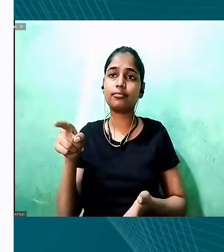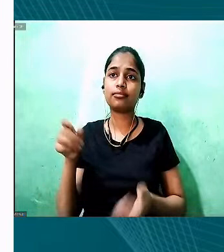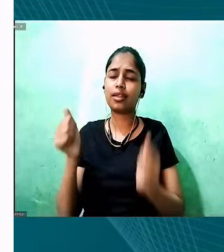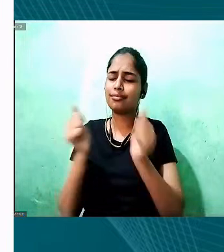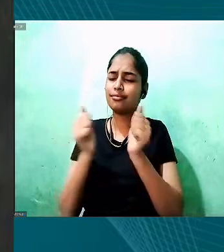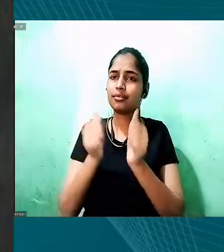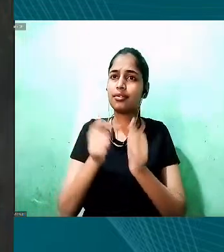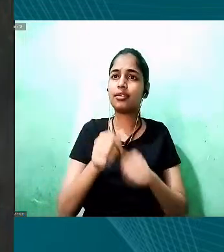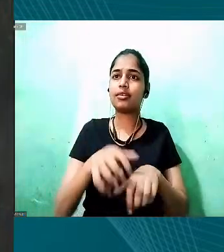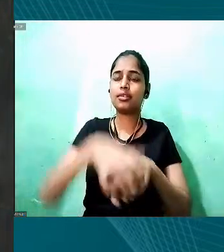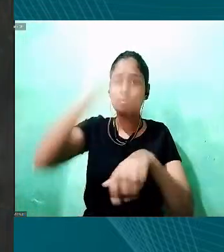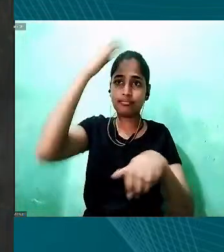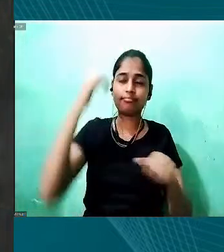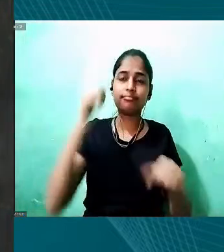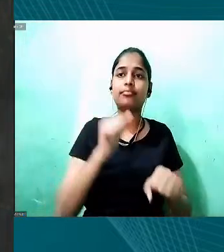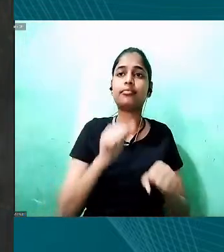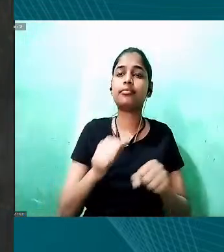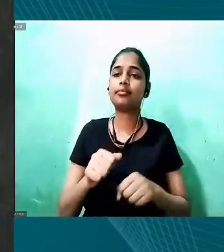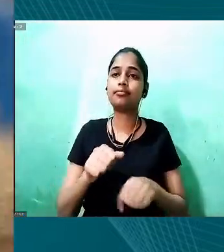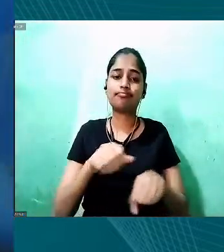out of the box